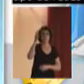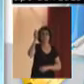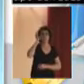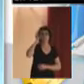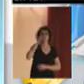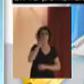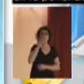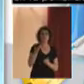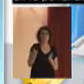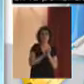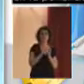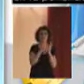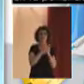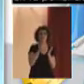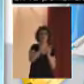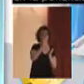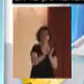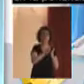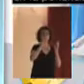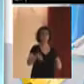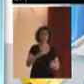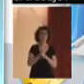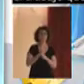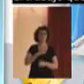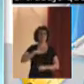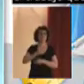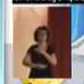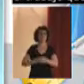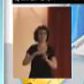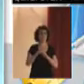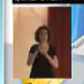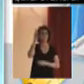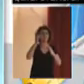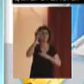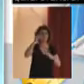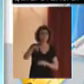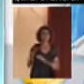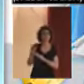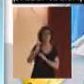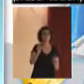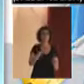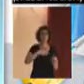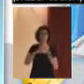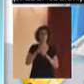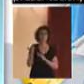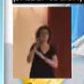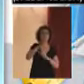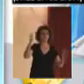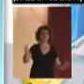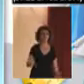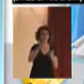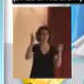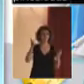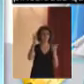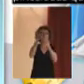There are many details that are written down on our minutes. This is work that we're doing, but I'm not going to focus on that on our presentation. I